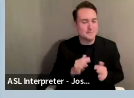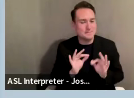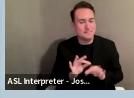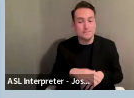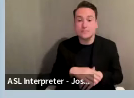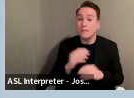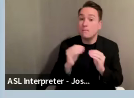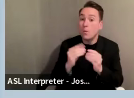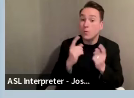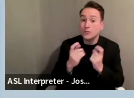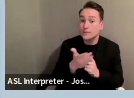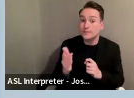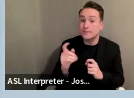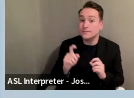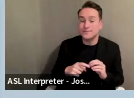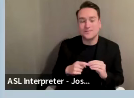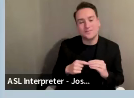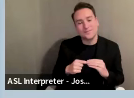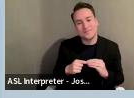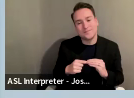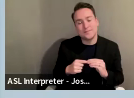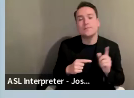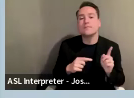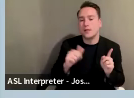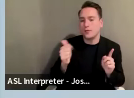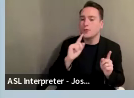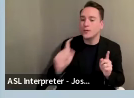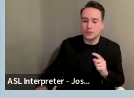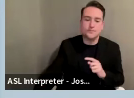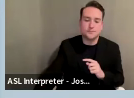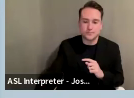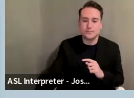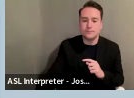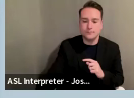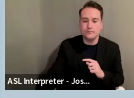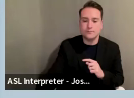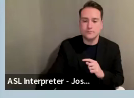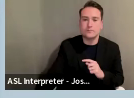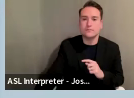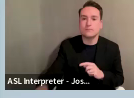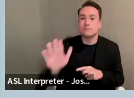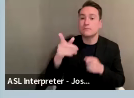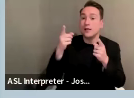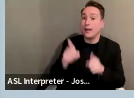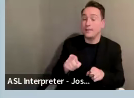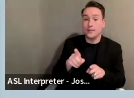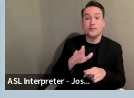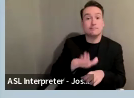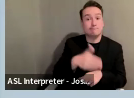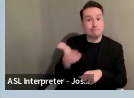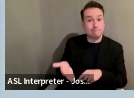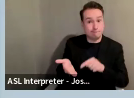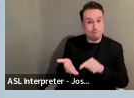Any other questions? another question. Sure. In the case of death, the trust